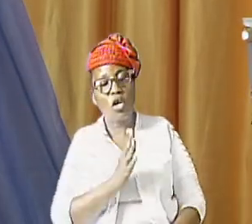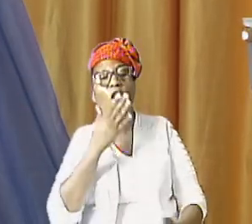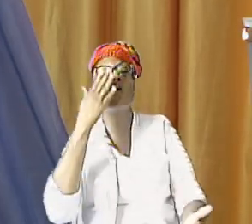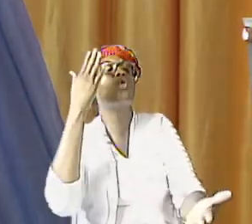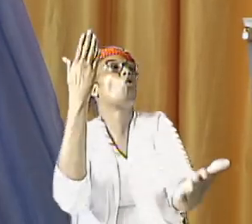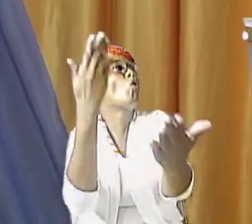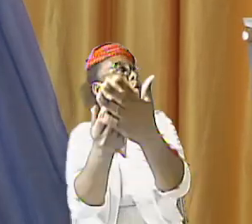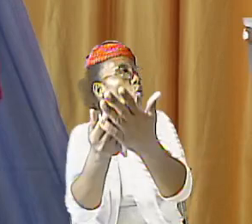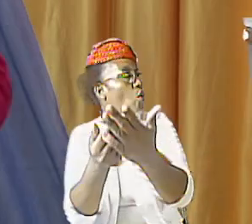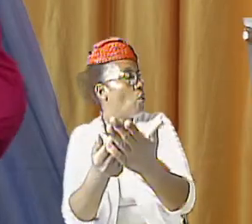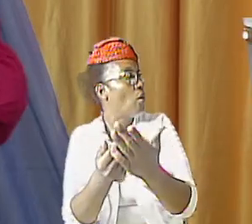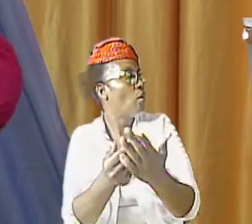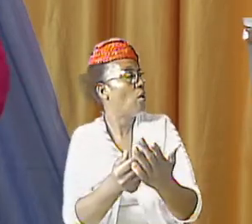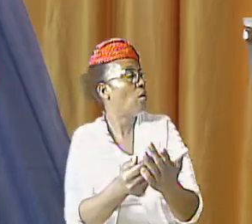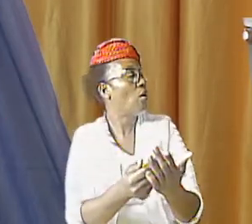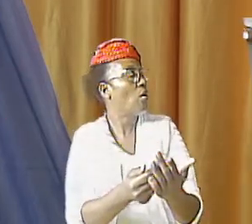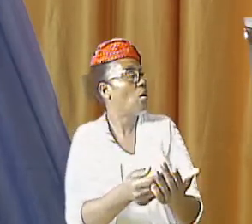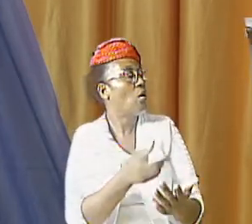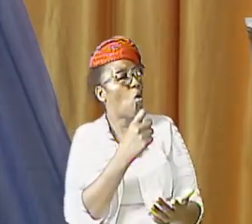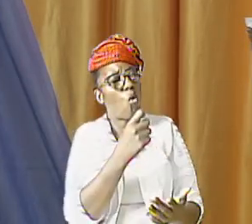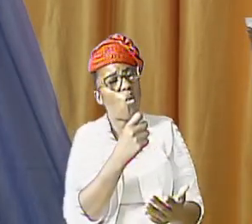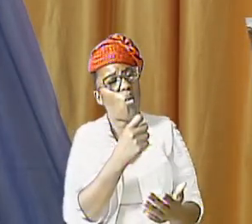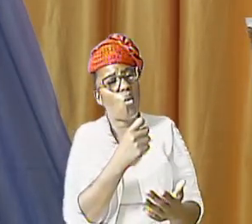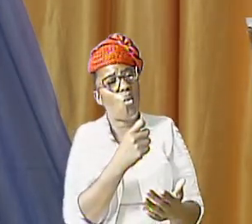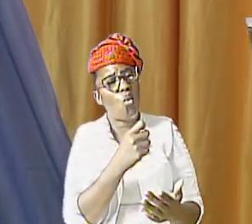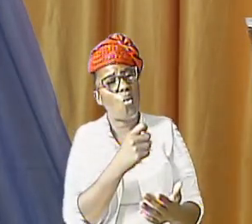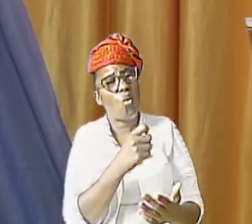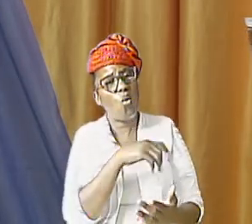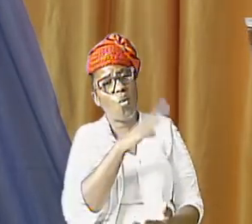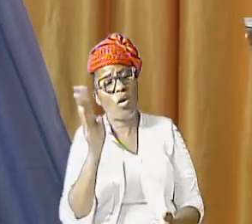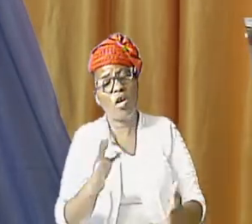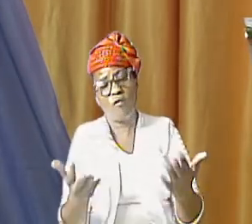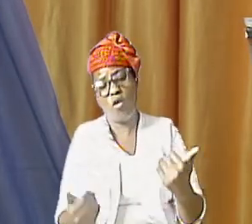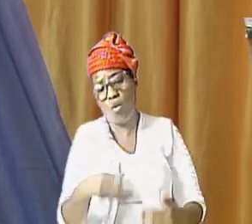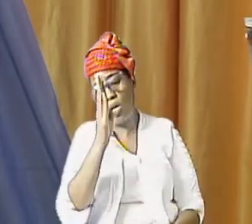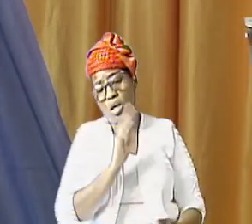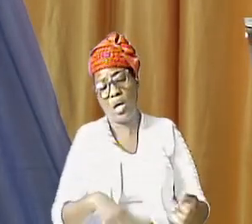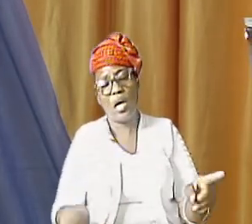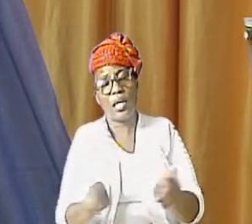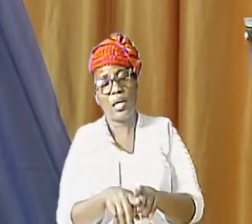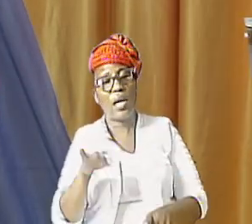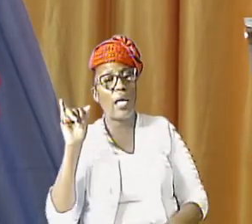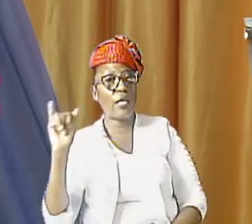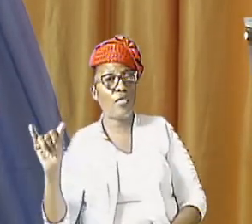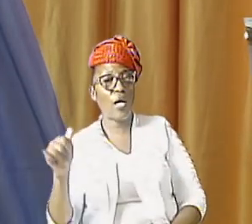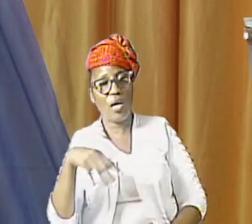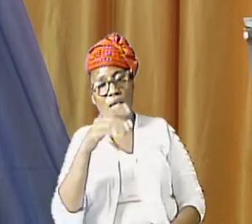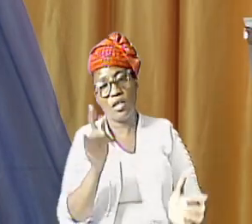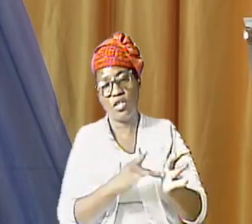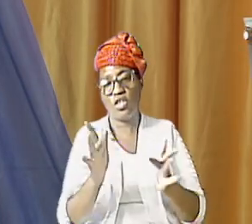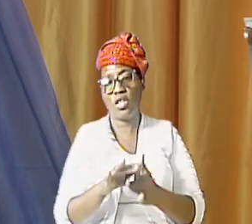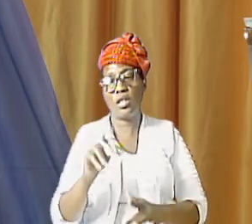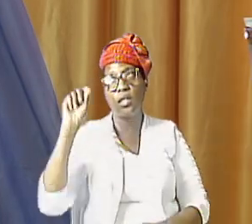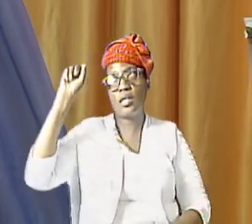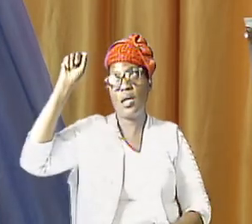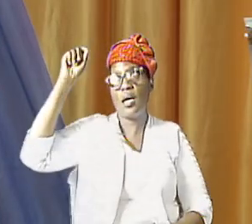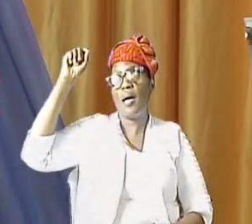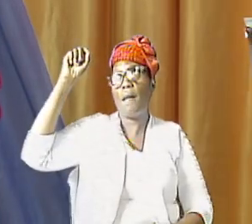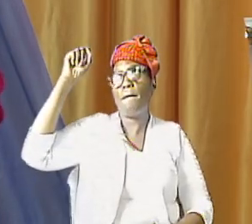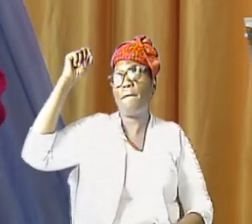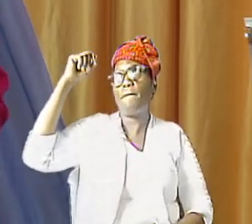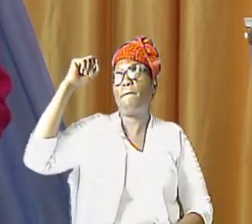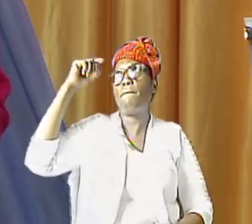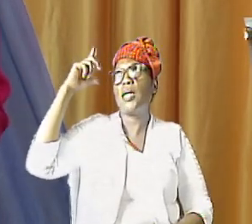good? Who wouldn't serve a God like that? He's amazing.